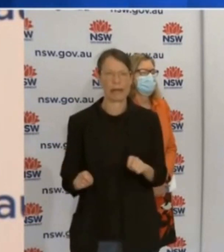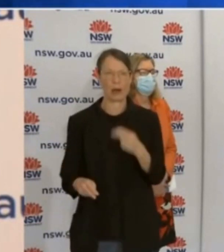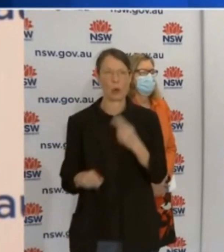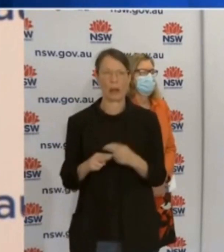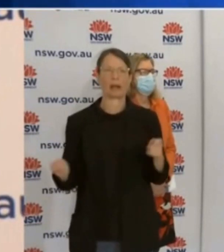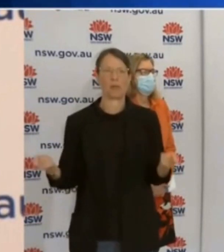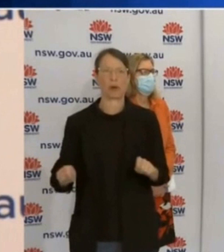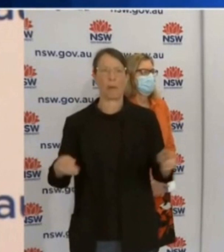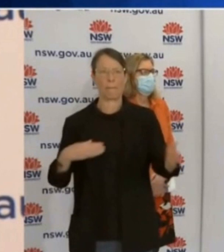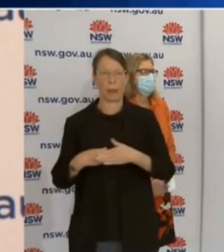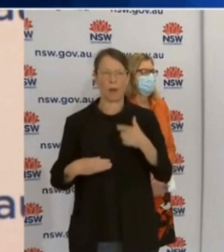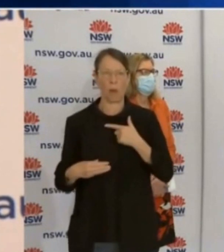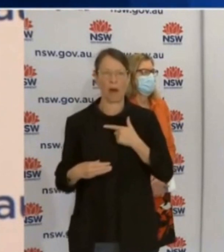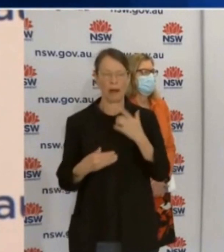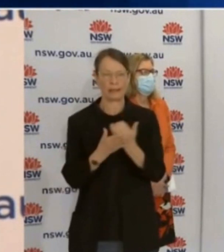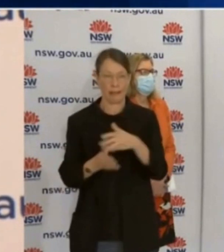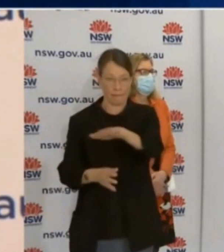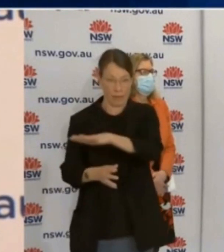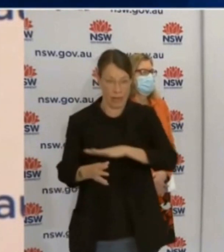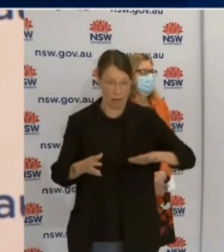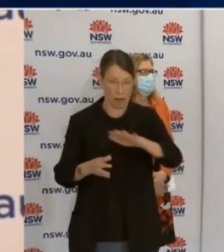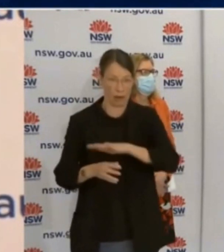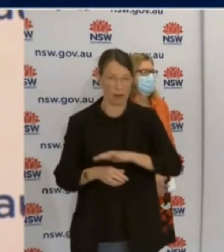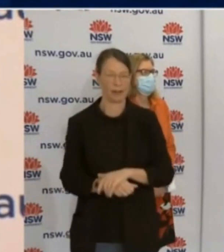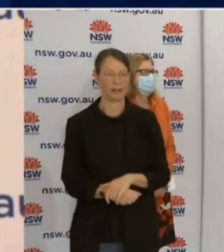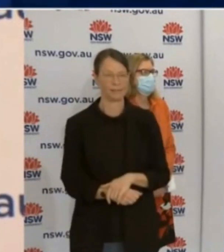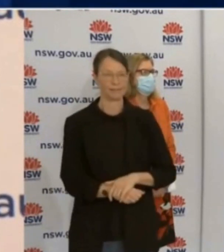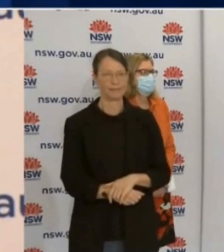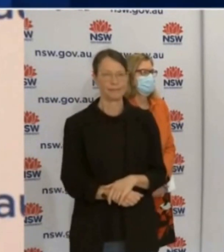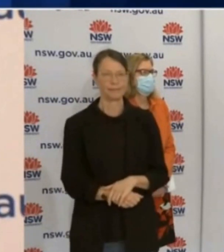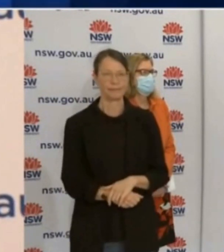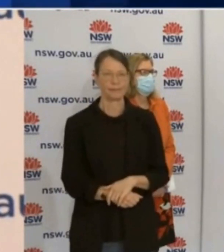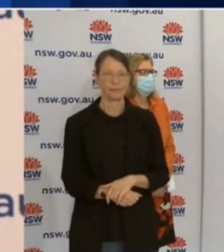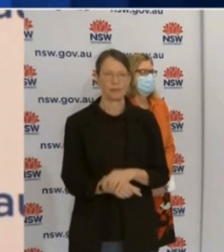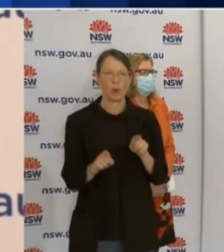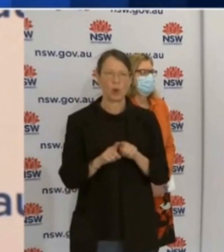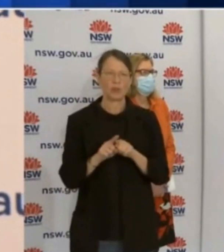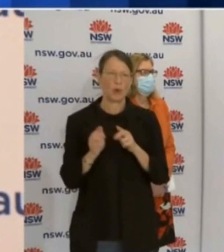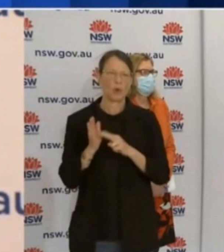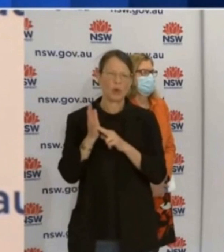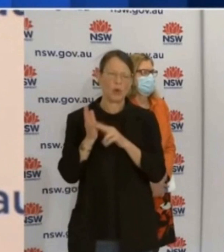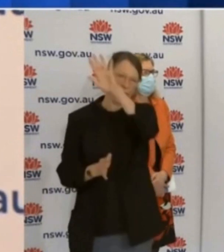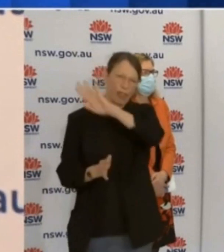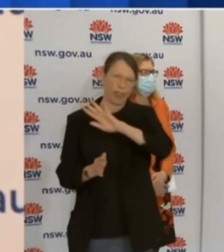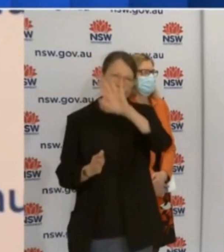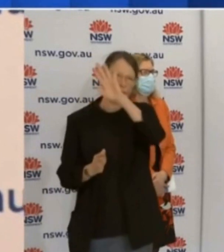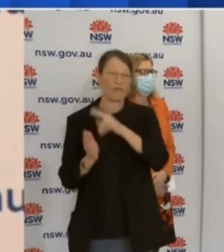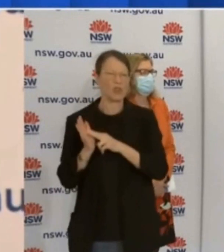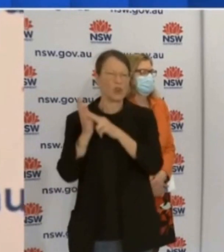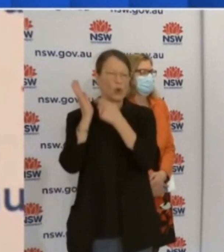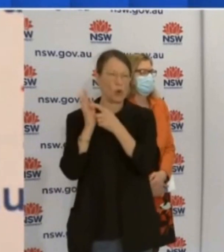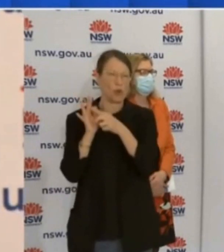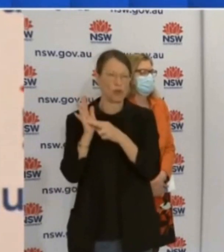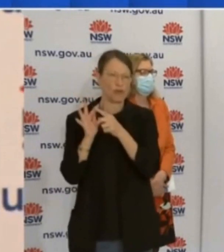keep safe. Can I also say that in any of those situations, in regard to the Northern Rivers, we also talked to the local